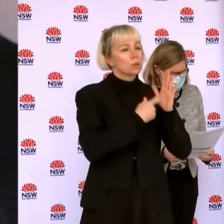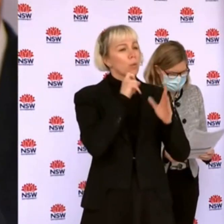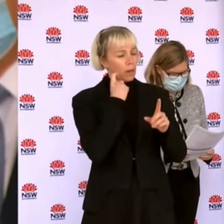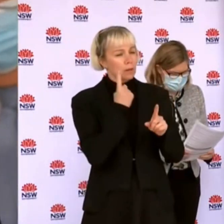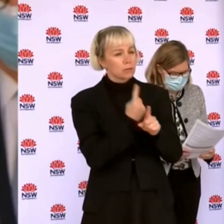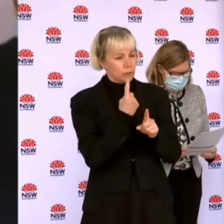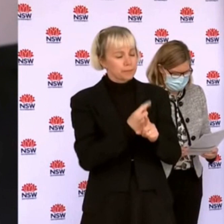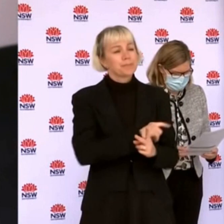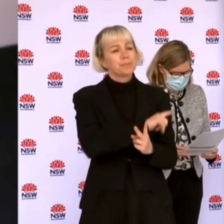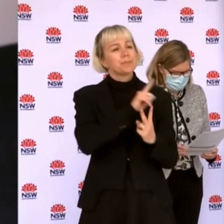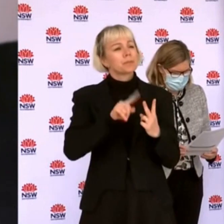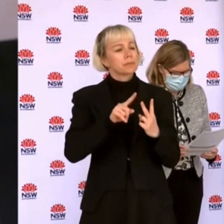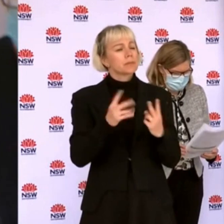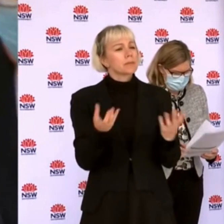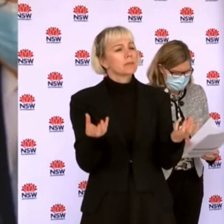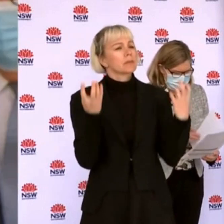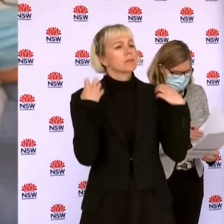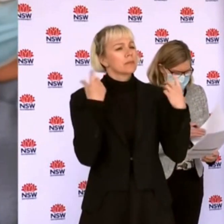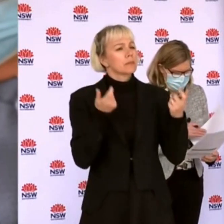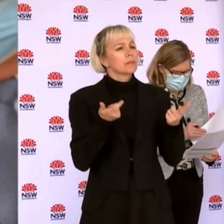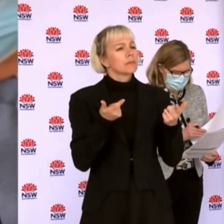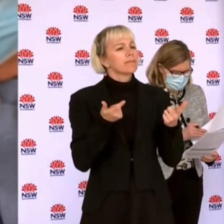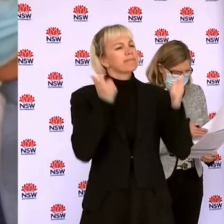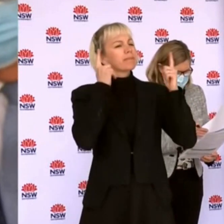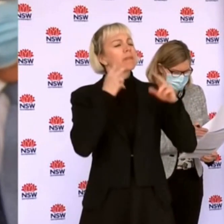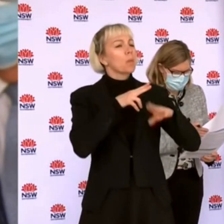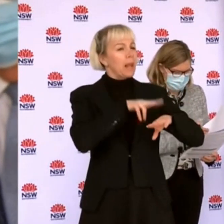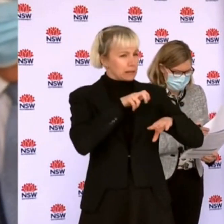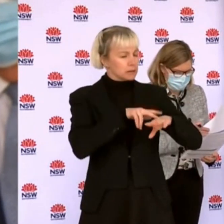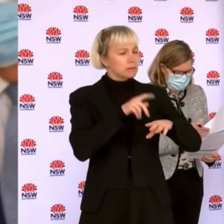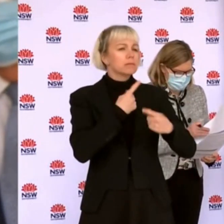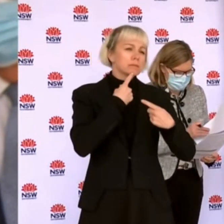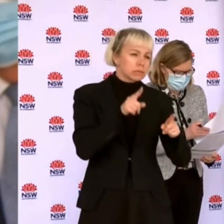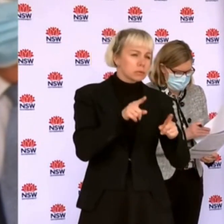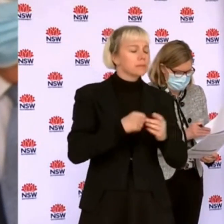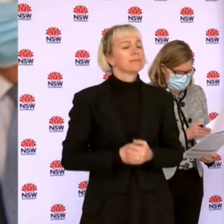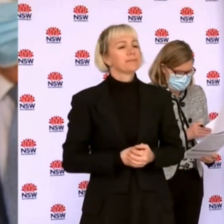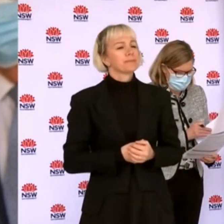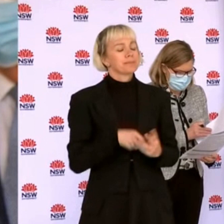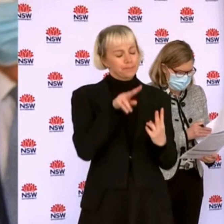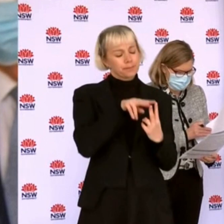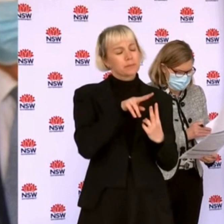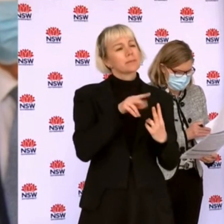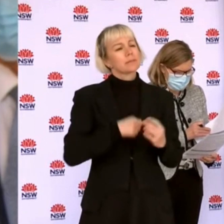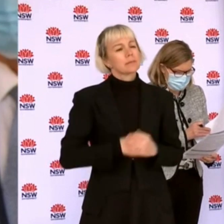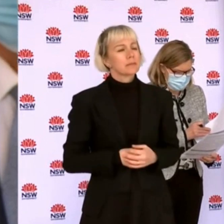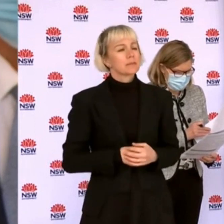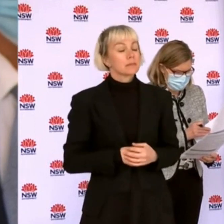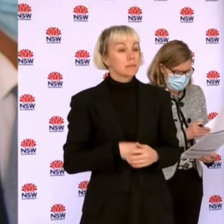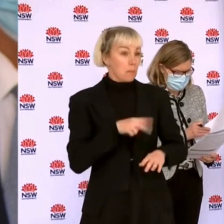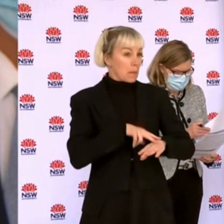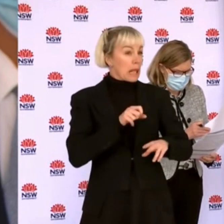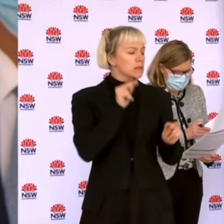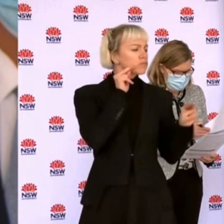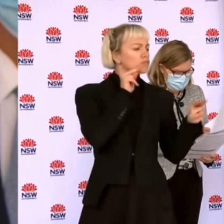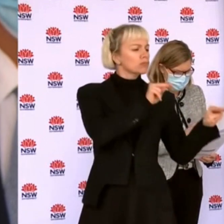Commissioner Worboy will, of course, provide an update on compliance, and police are focusing their efforts across the board, but